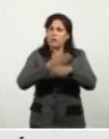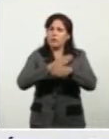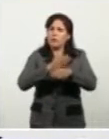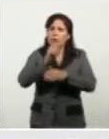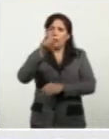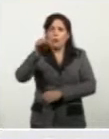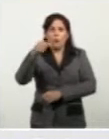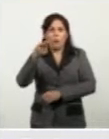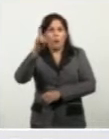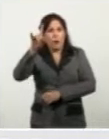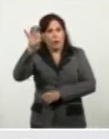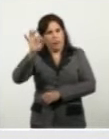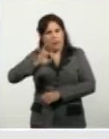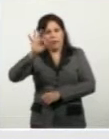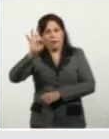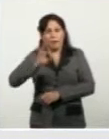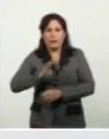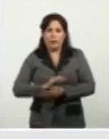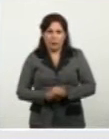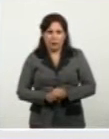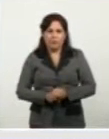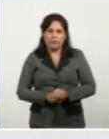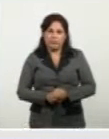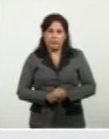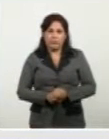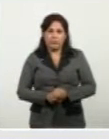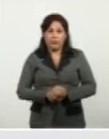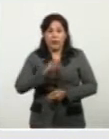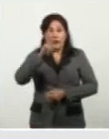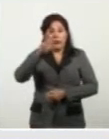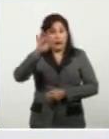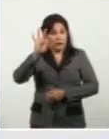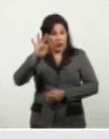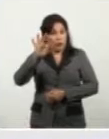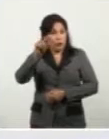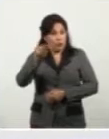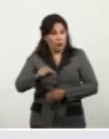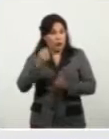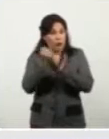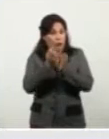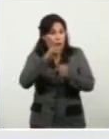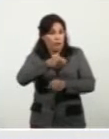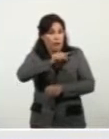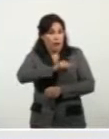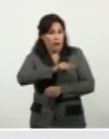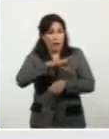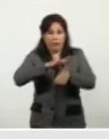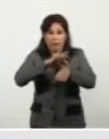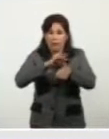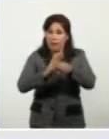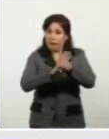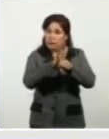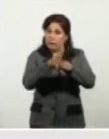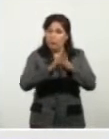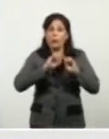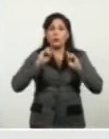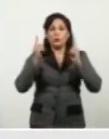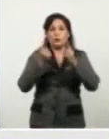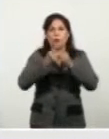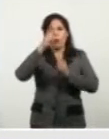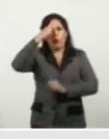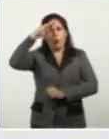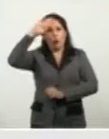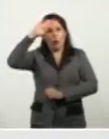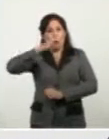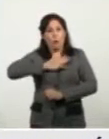all are Cuban, something that has been going on for several days now. 36 of them are contacts of